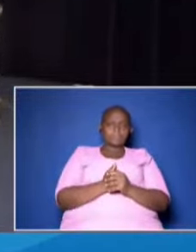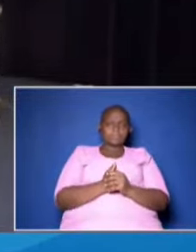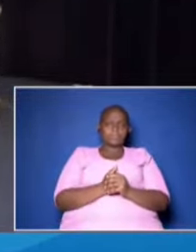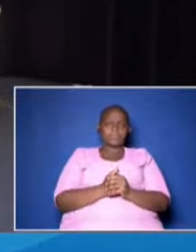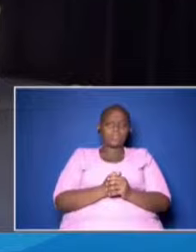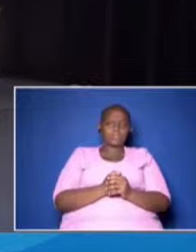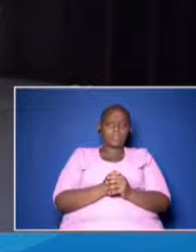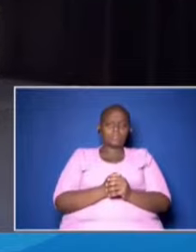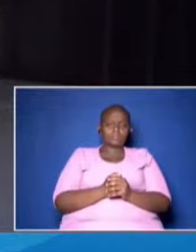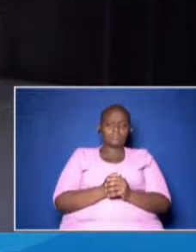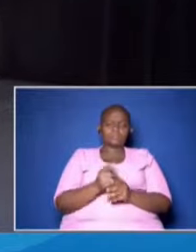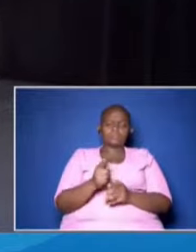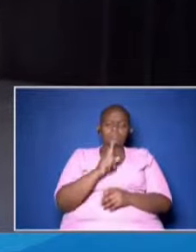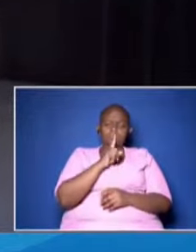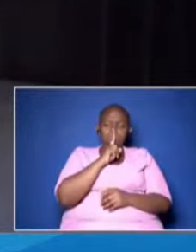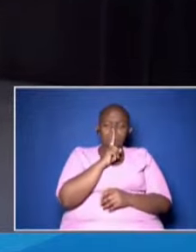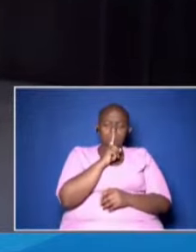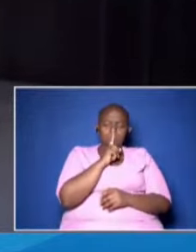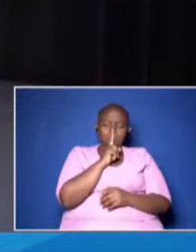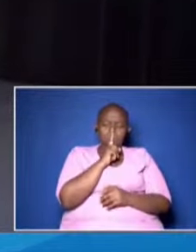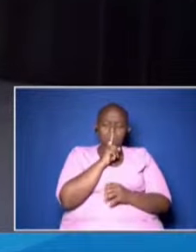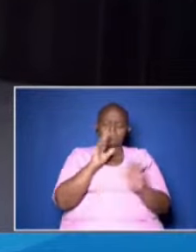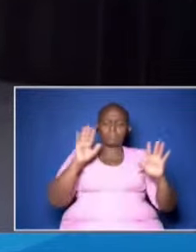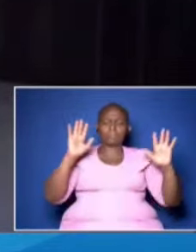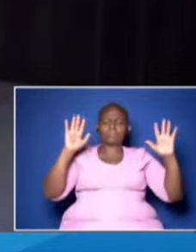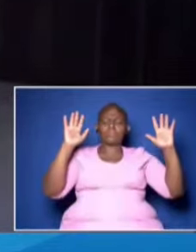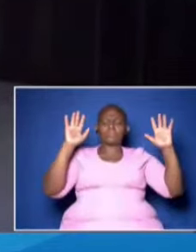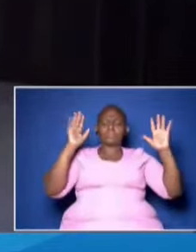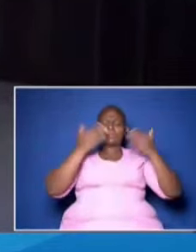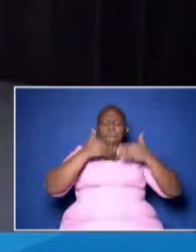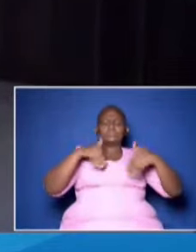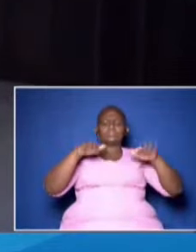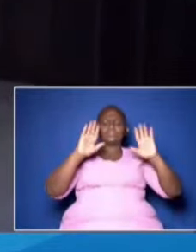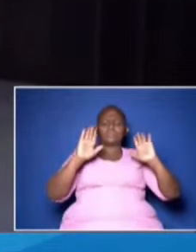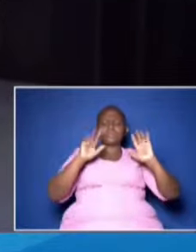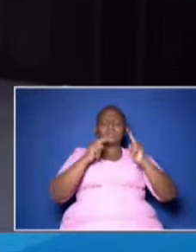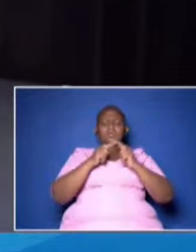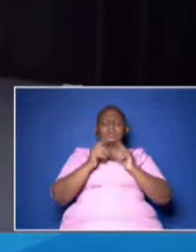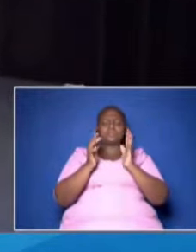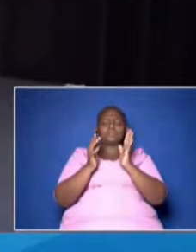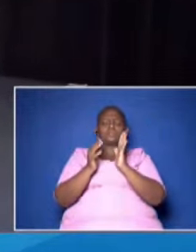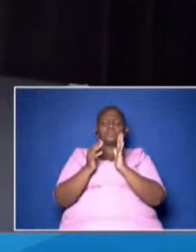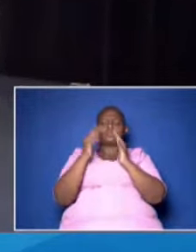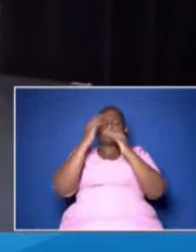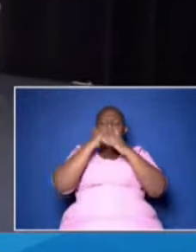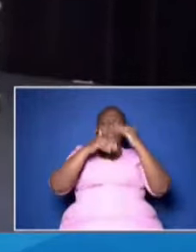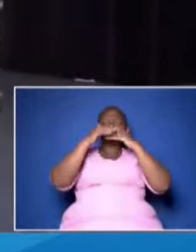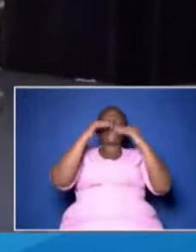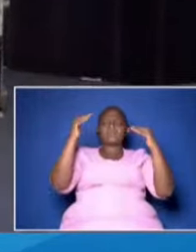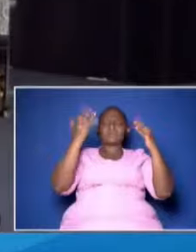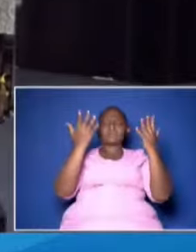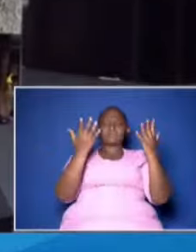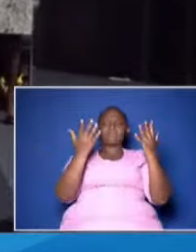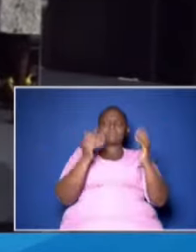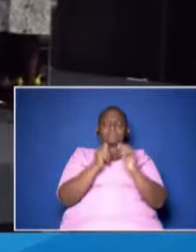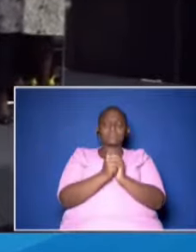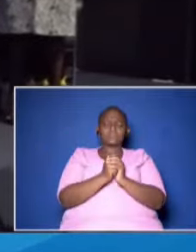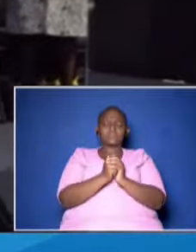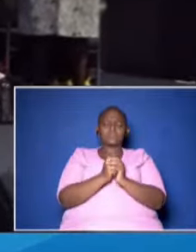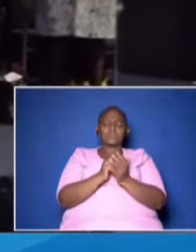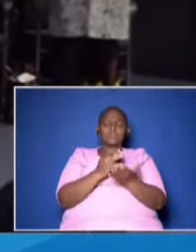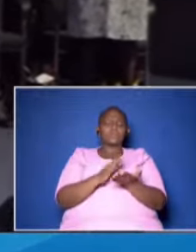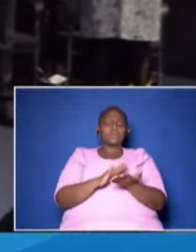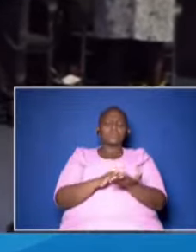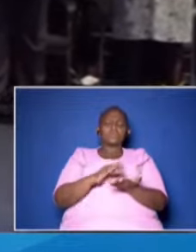lamb choir Lift Your Hands to Heaven sh Heavenly